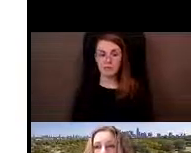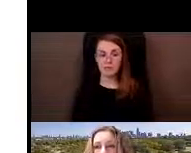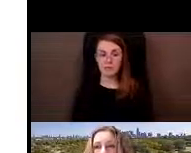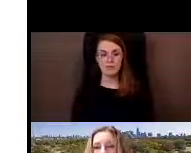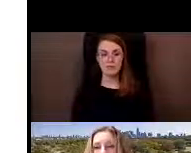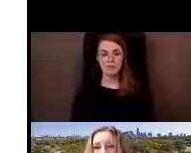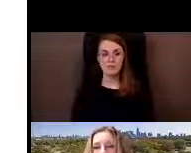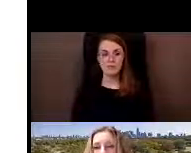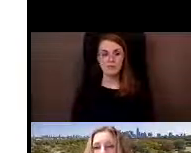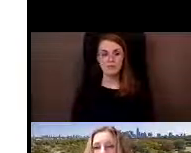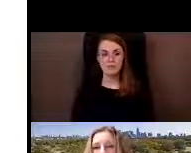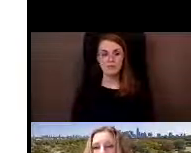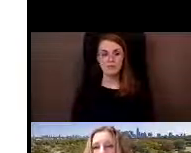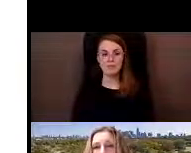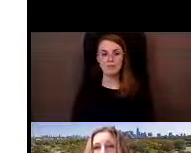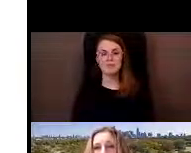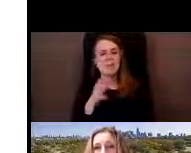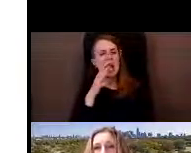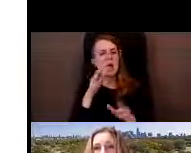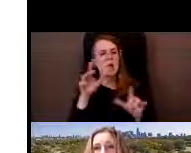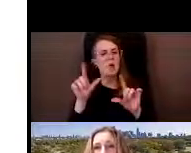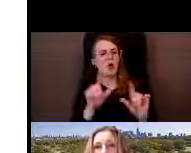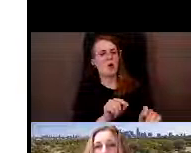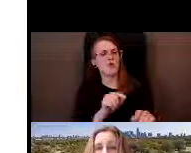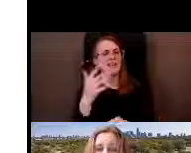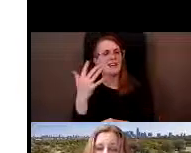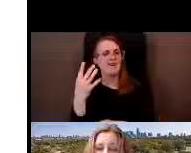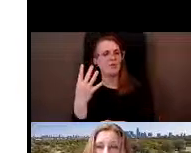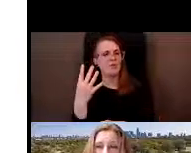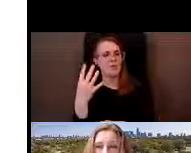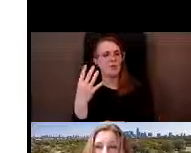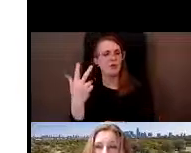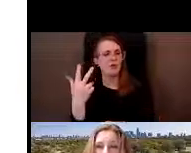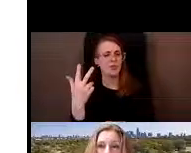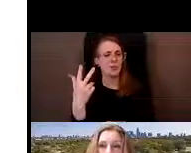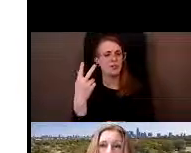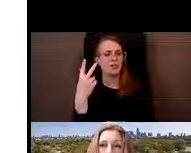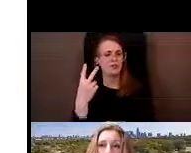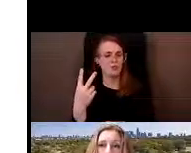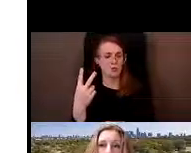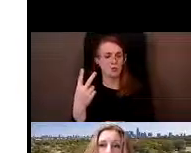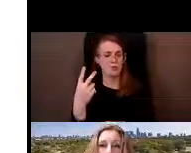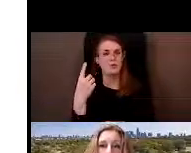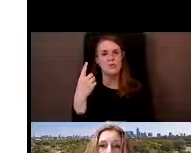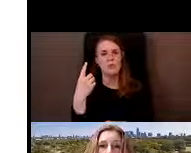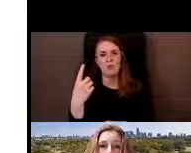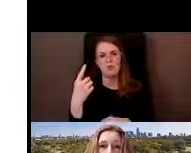I'll close this one out in 5, 4, 3,